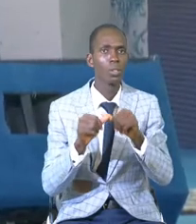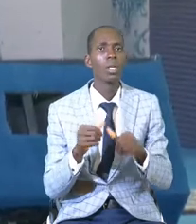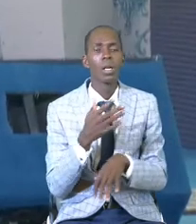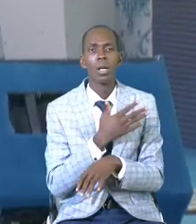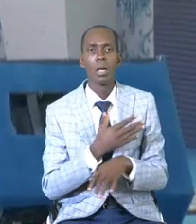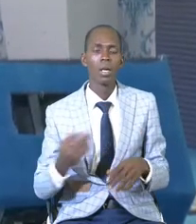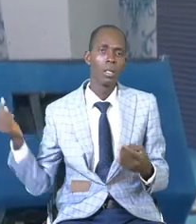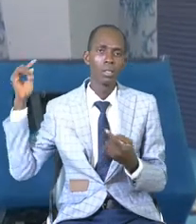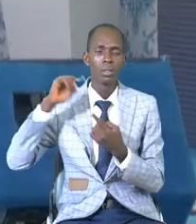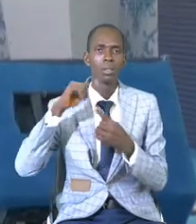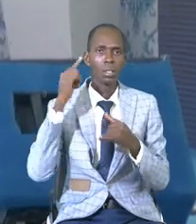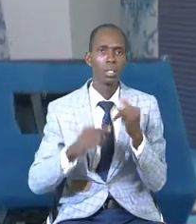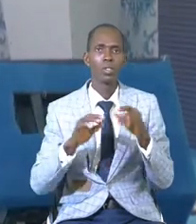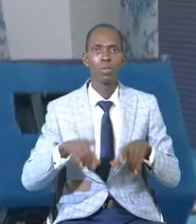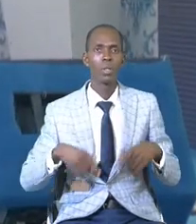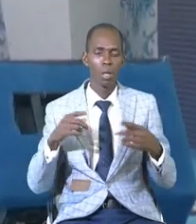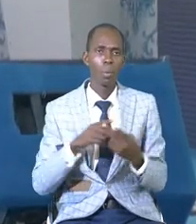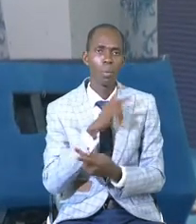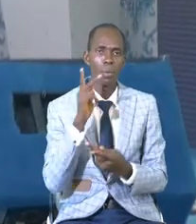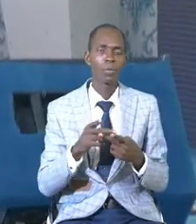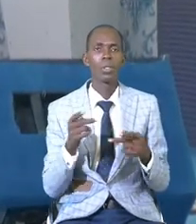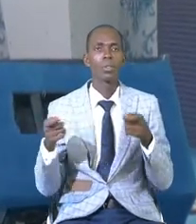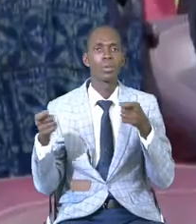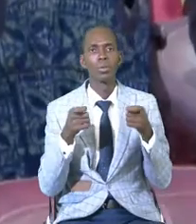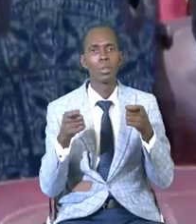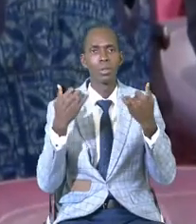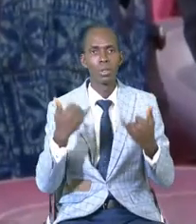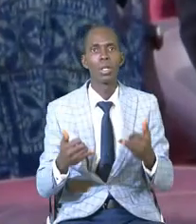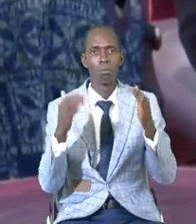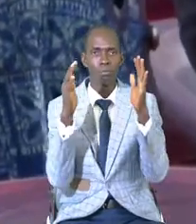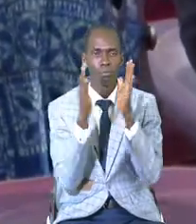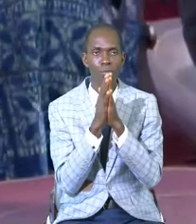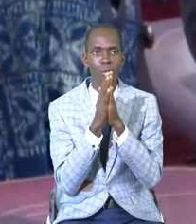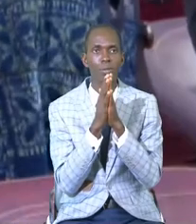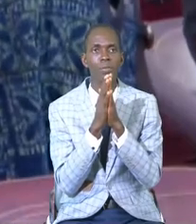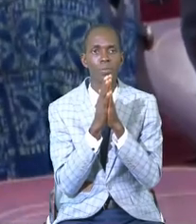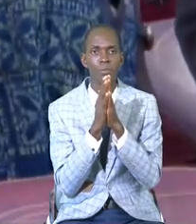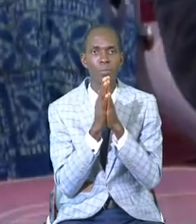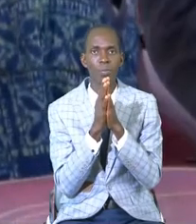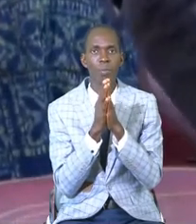your life, perfect dominion. Open your mouth and talk to the Lord in prayer.